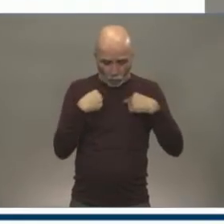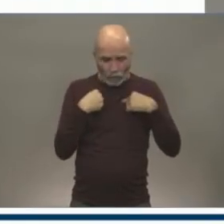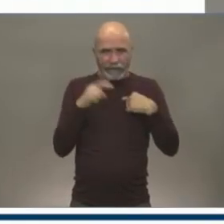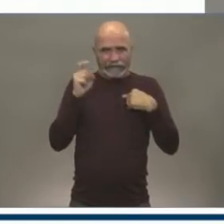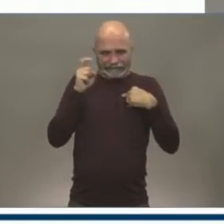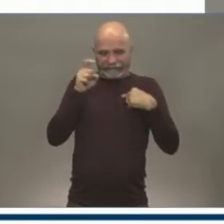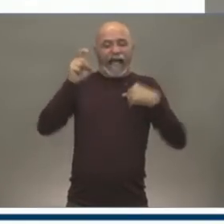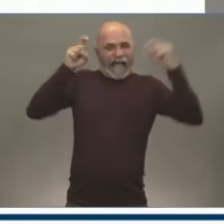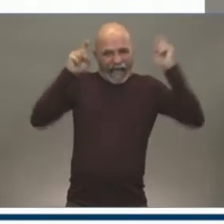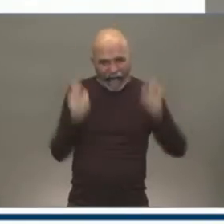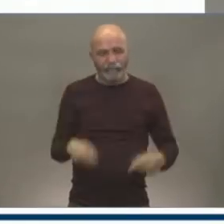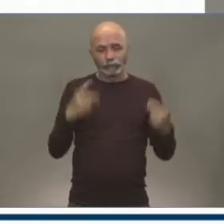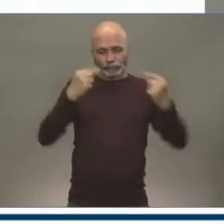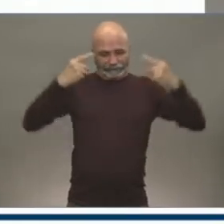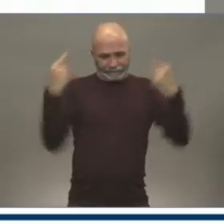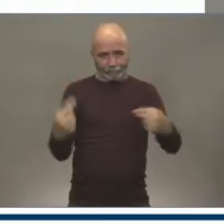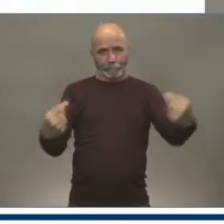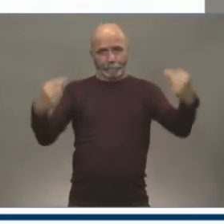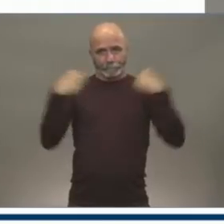help your mental health.